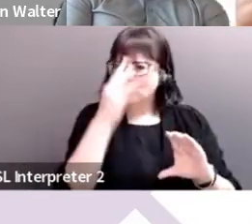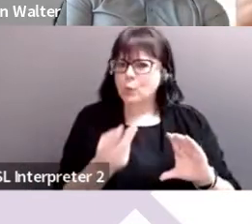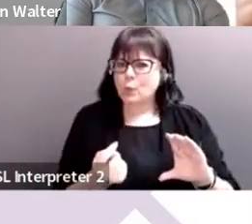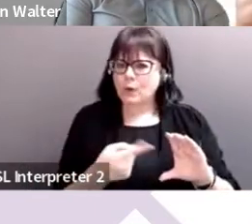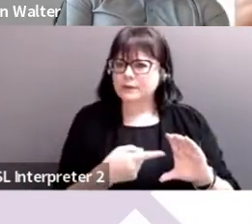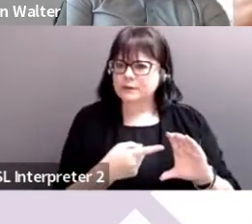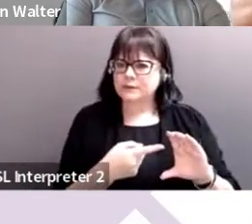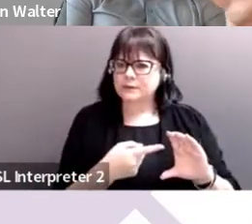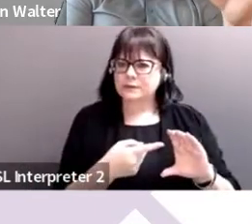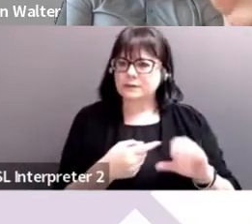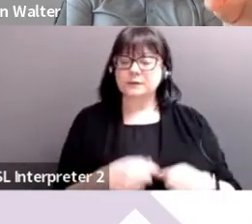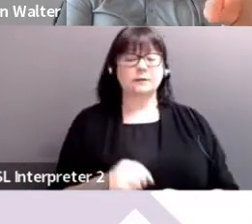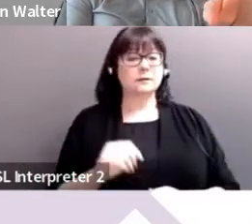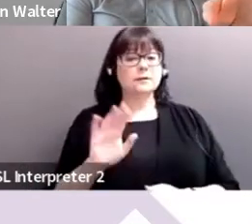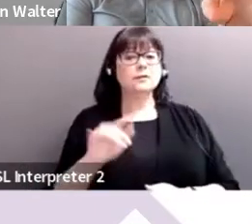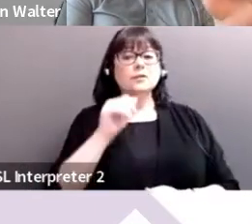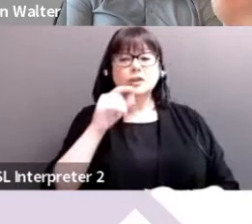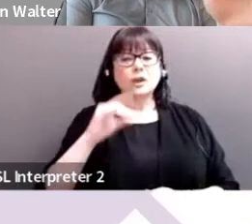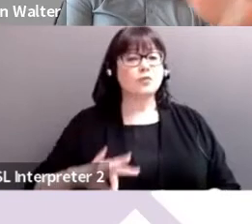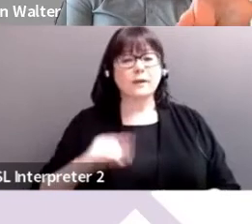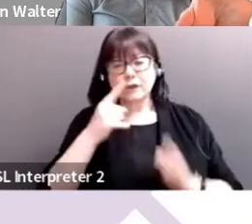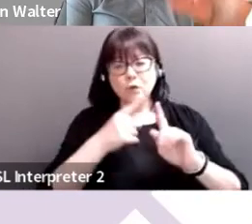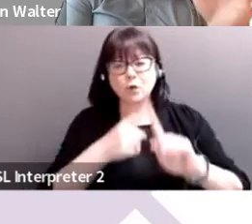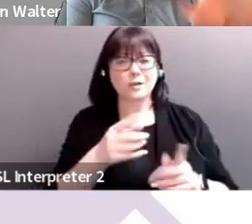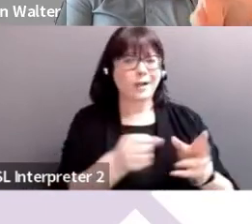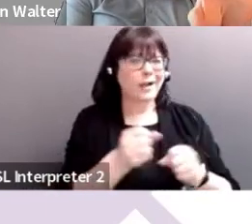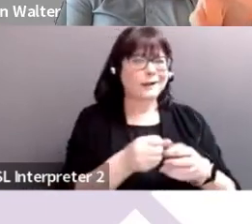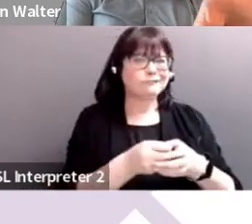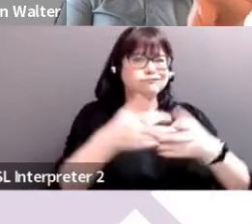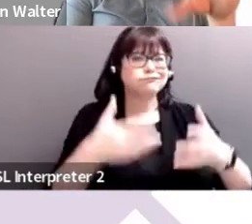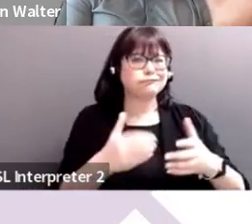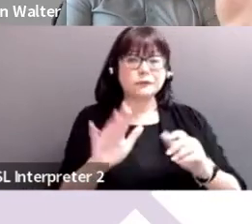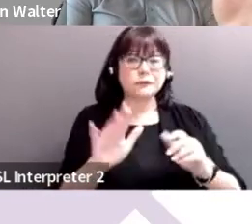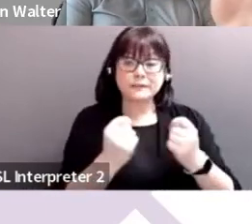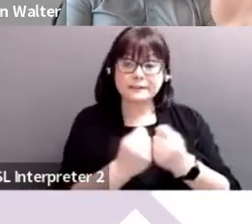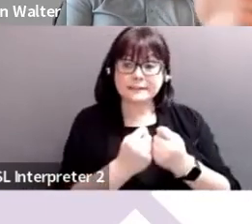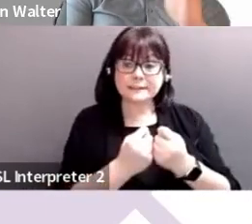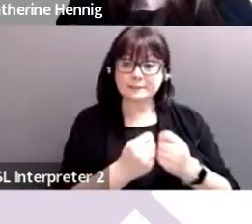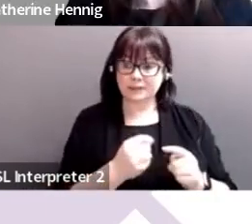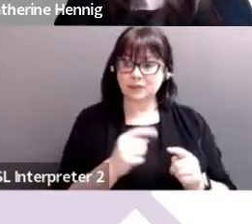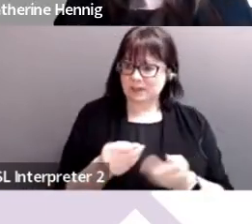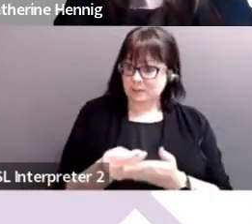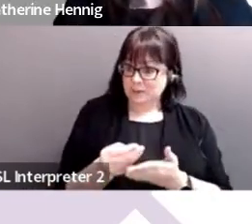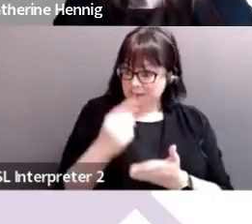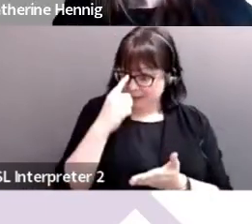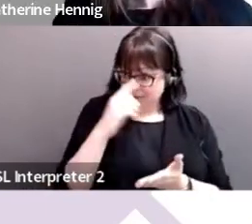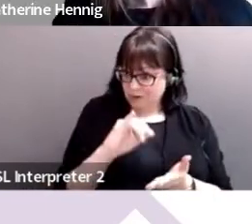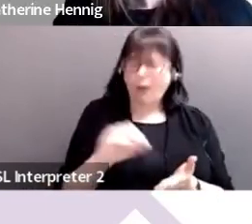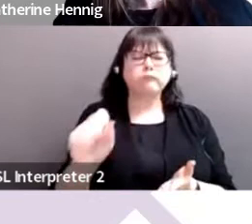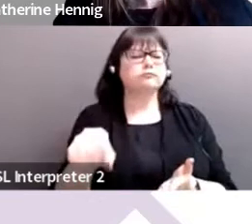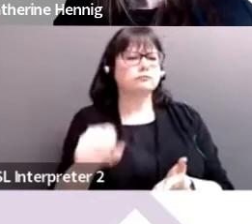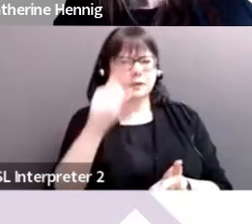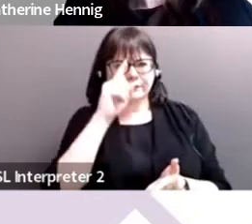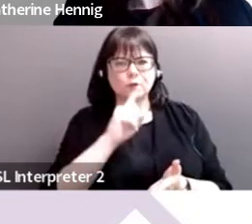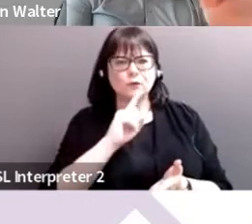days of your nonprofit to like expand your team a little bit, get some support on that front? If that's the case, for sure, there are